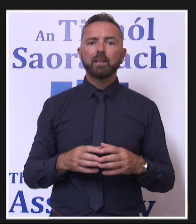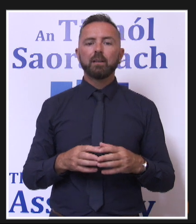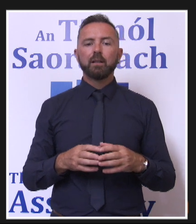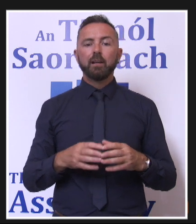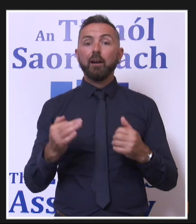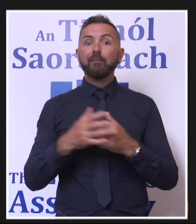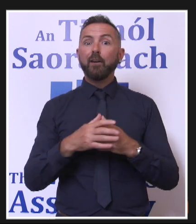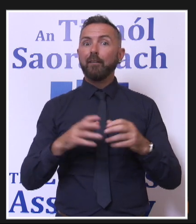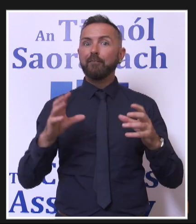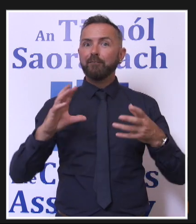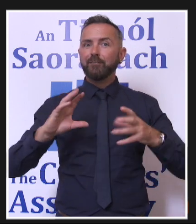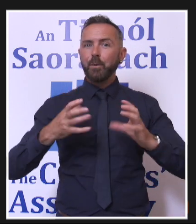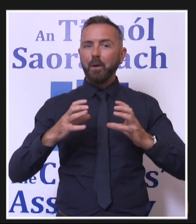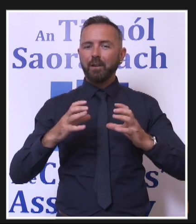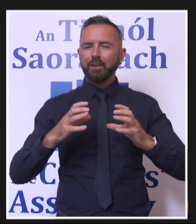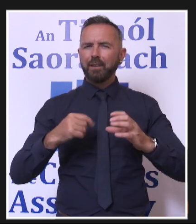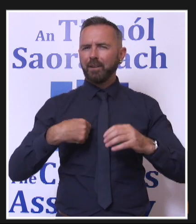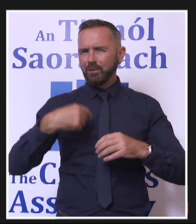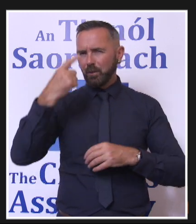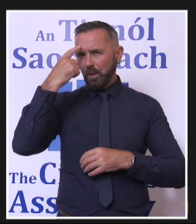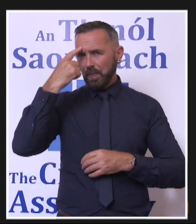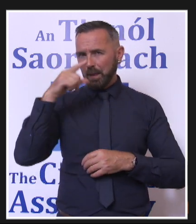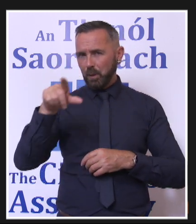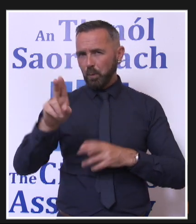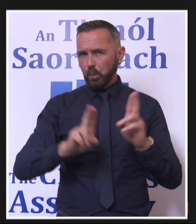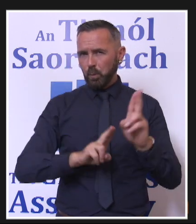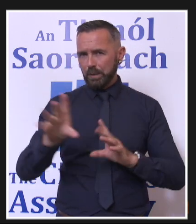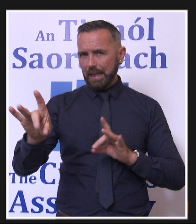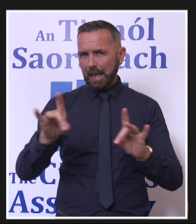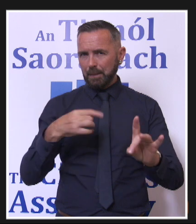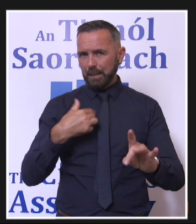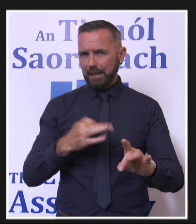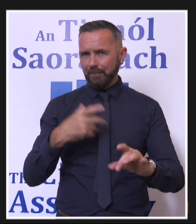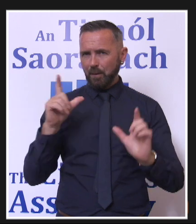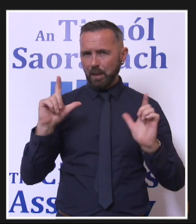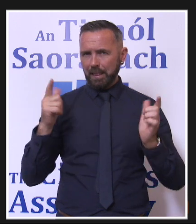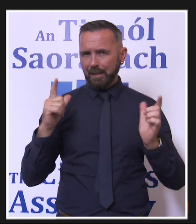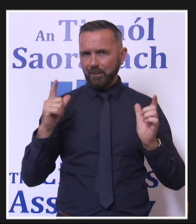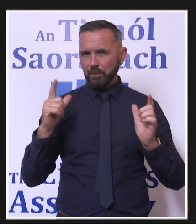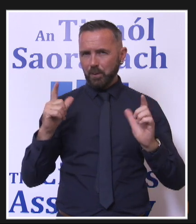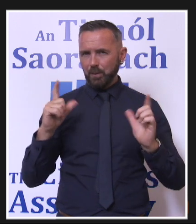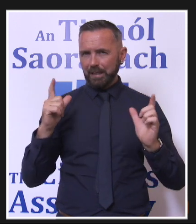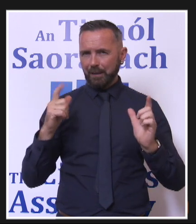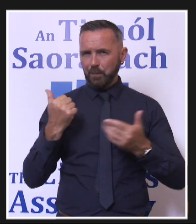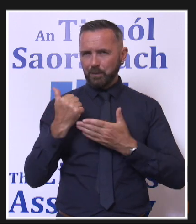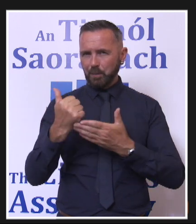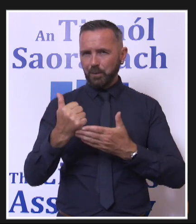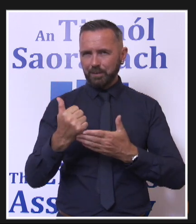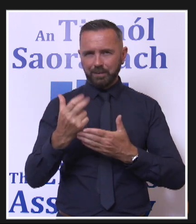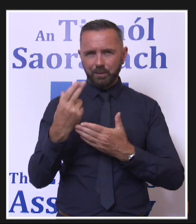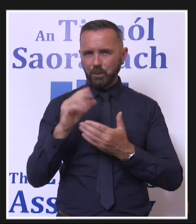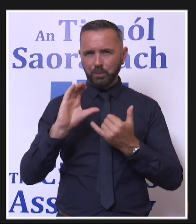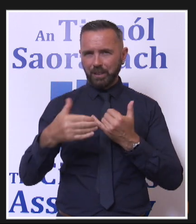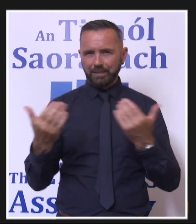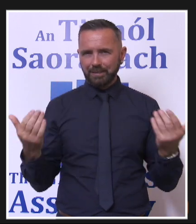football, I mean, do you think I'd ever be elected mayor of Greater Manchester if I was a Copite, if I was a Liverpool supporter? No